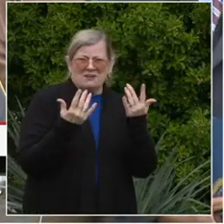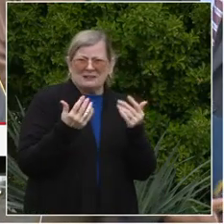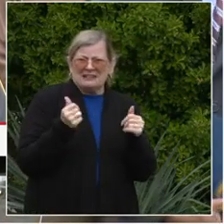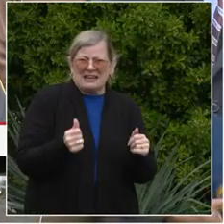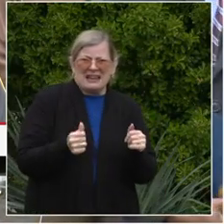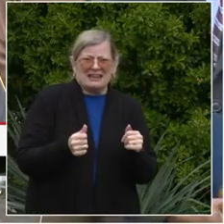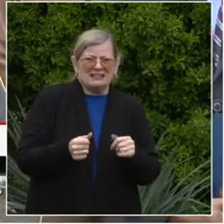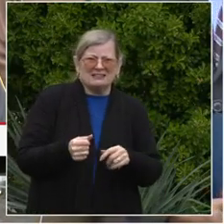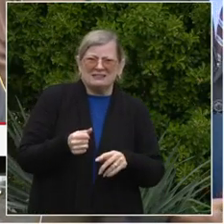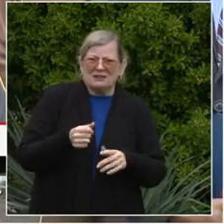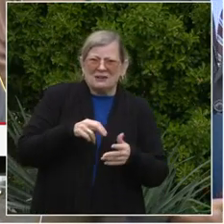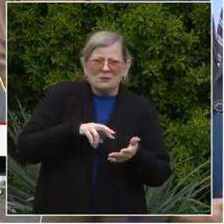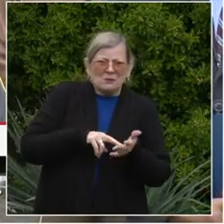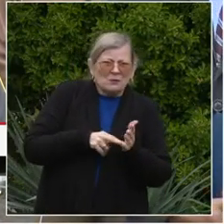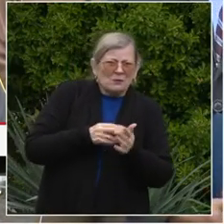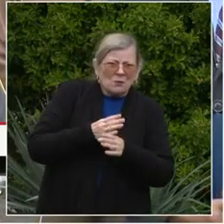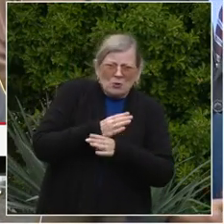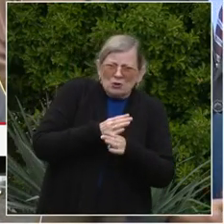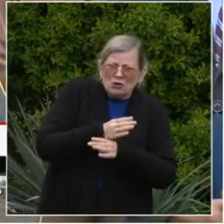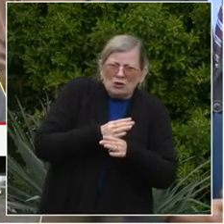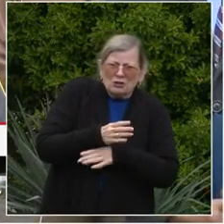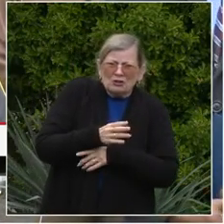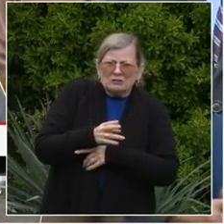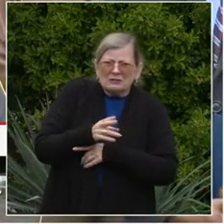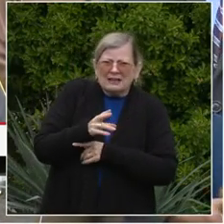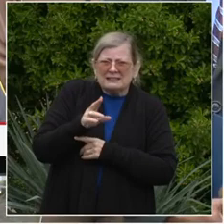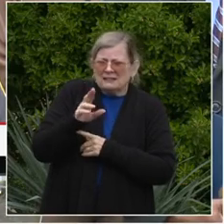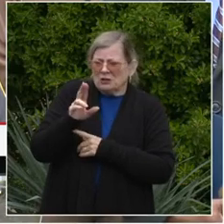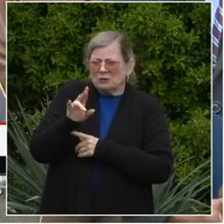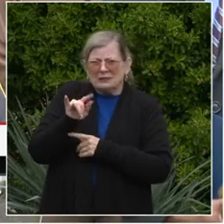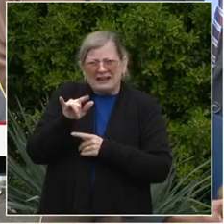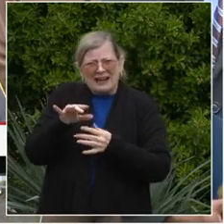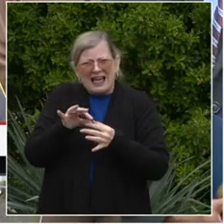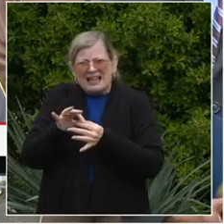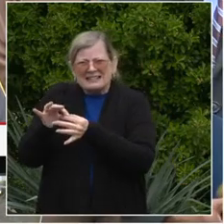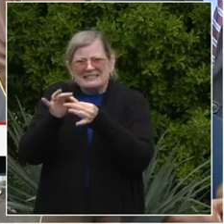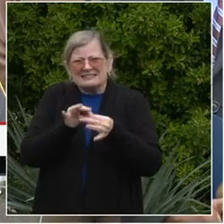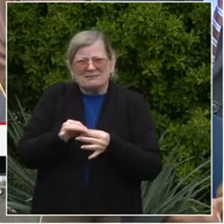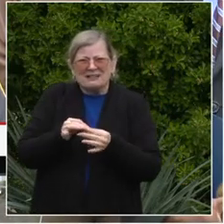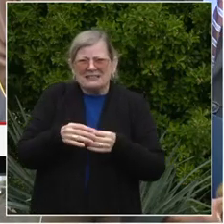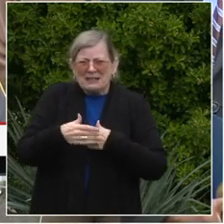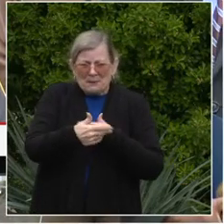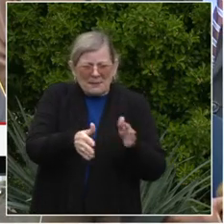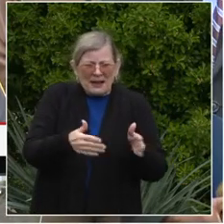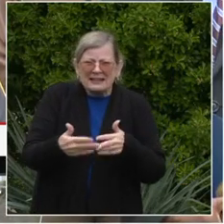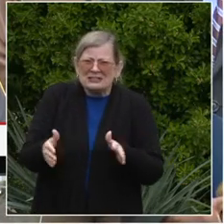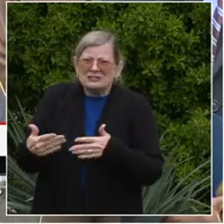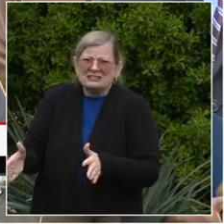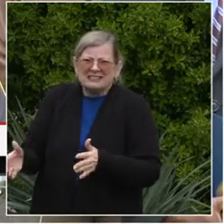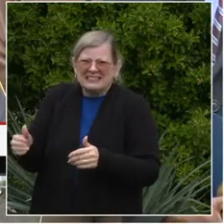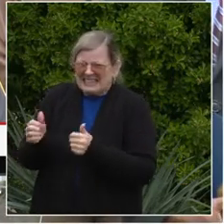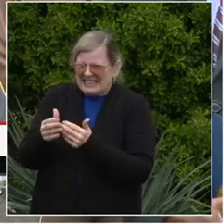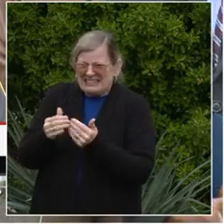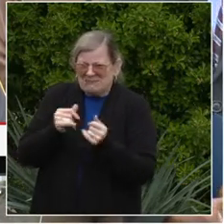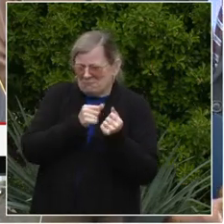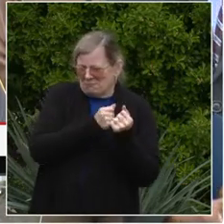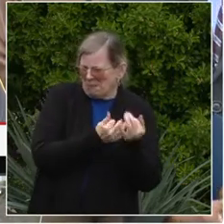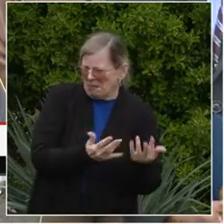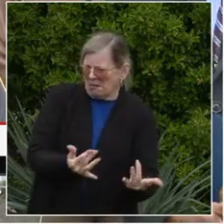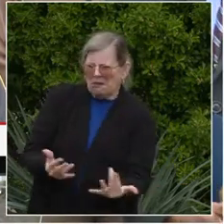food packaging, anything that can catch fire, please keep it away from your stove tops. And don't store anything in your